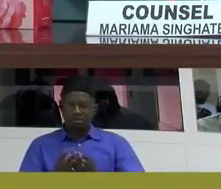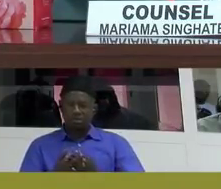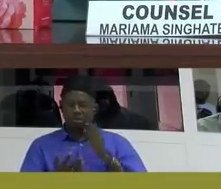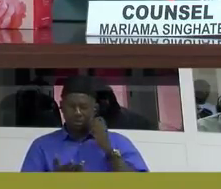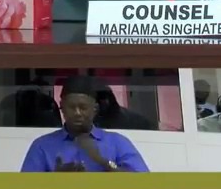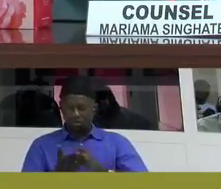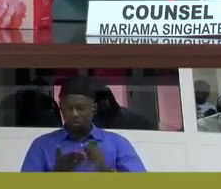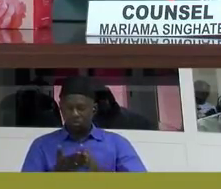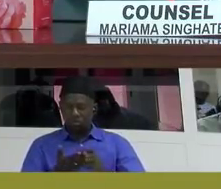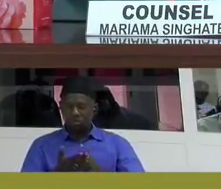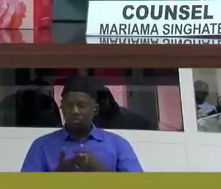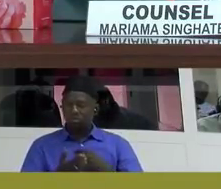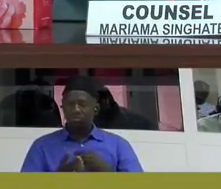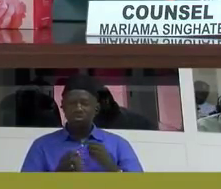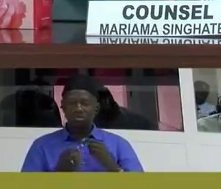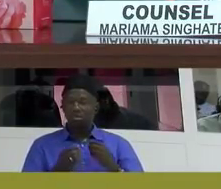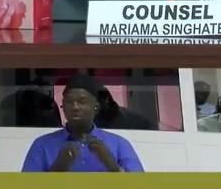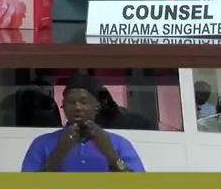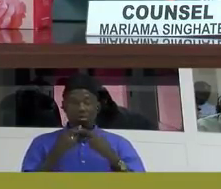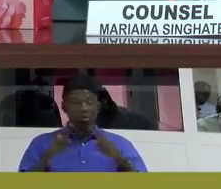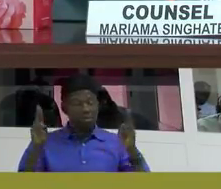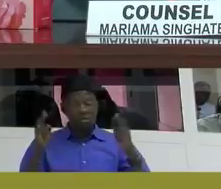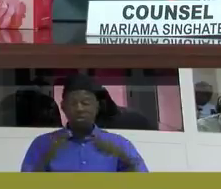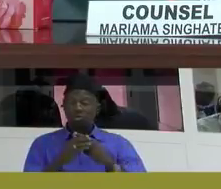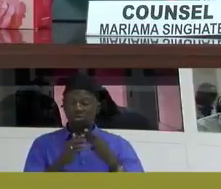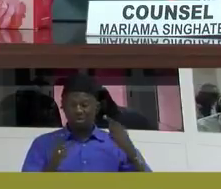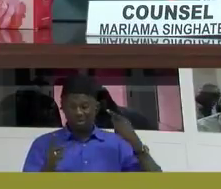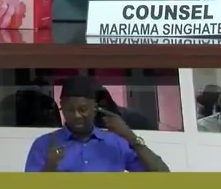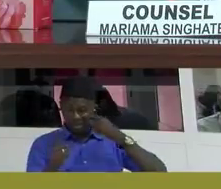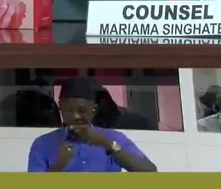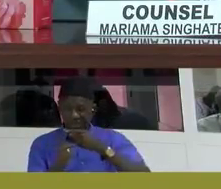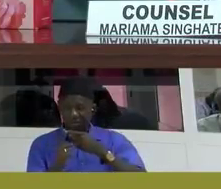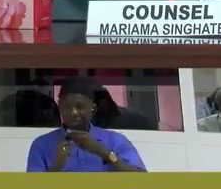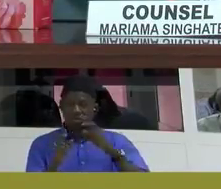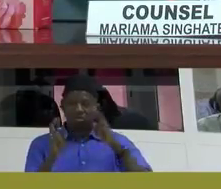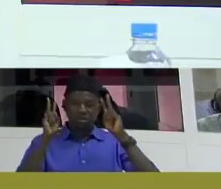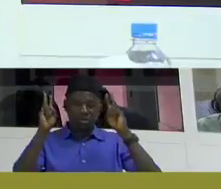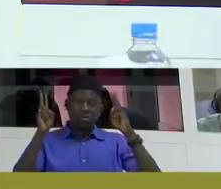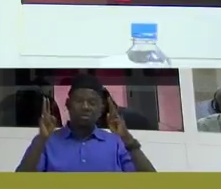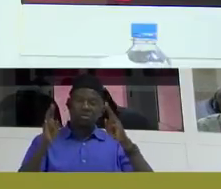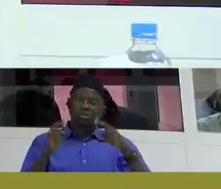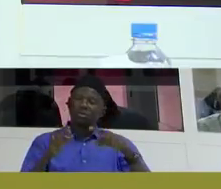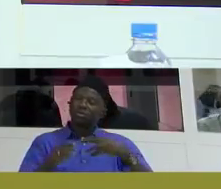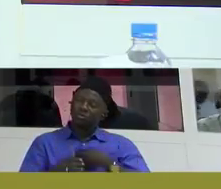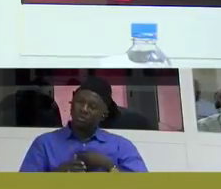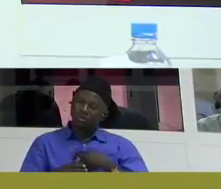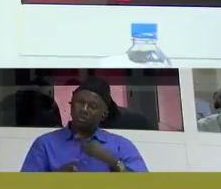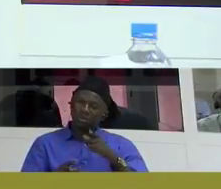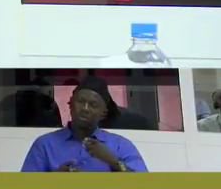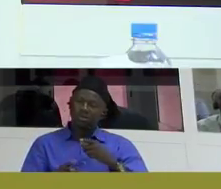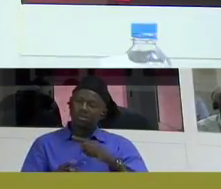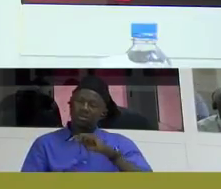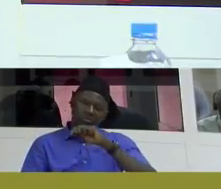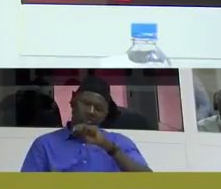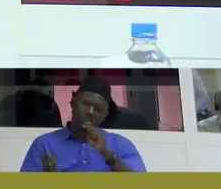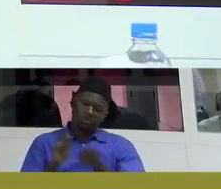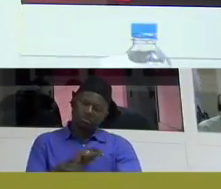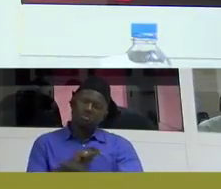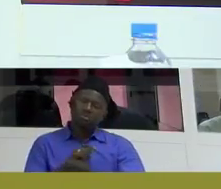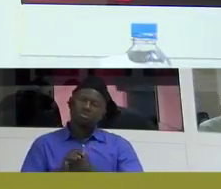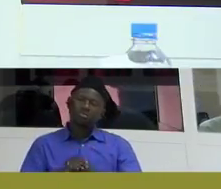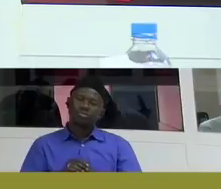directly to Jammeh, requesting that this position be changed. And he listened to none of